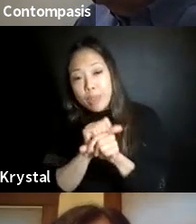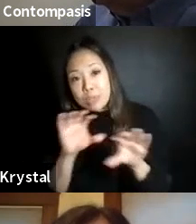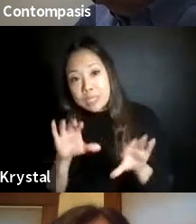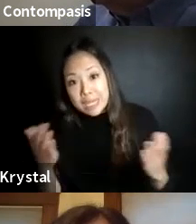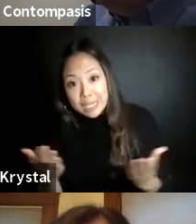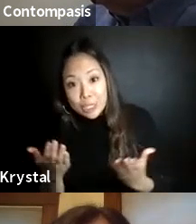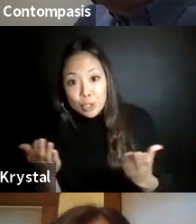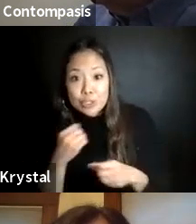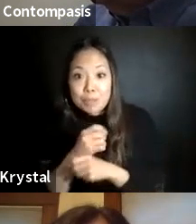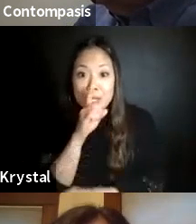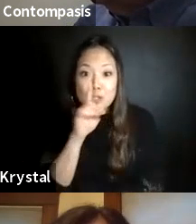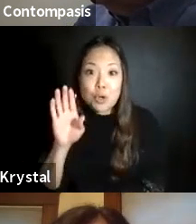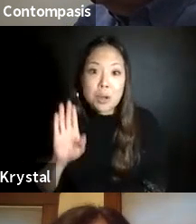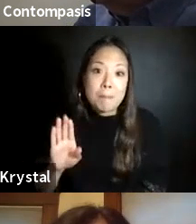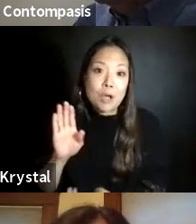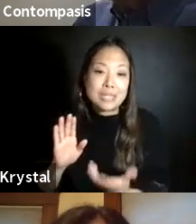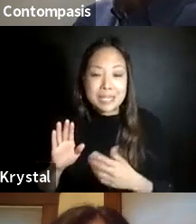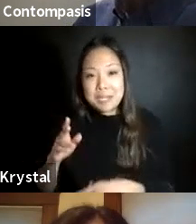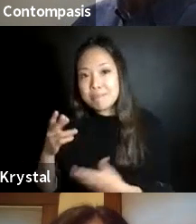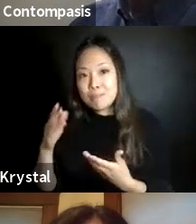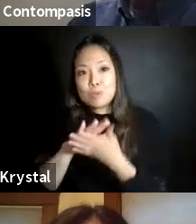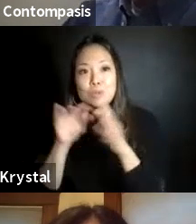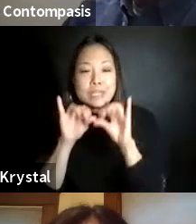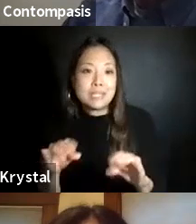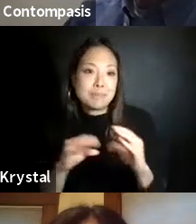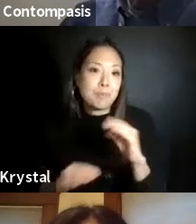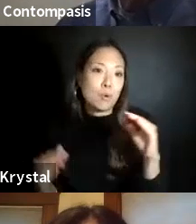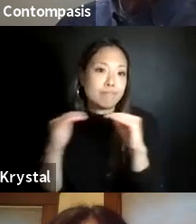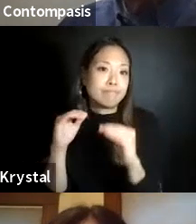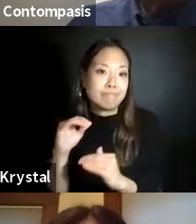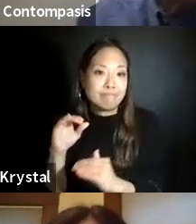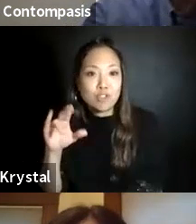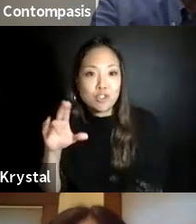School machine a little bit more just. Thank you. Thank you very much.